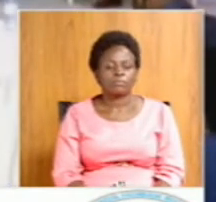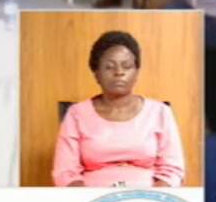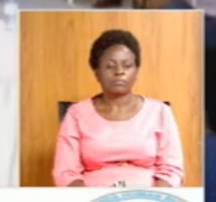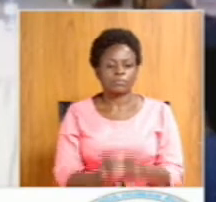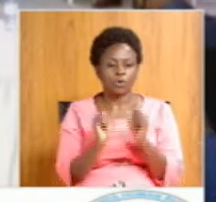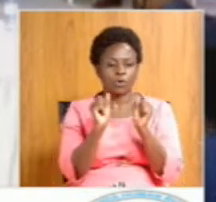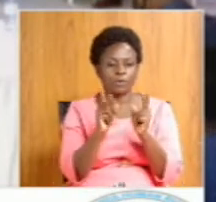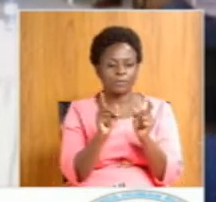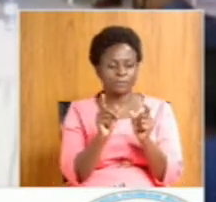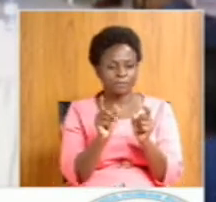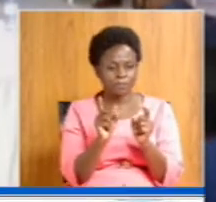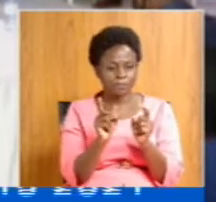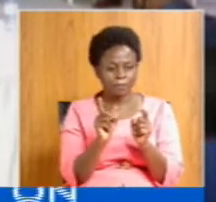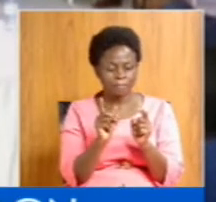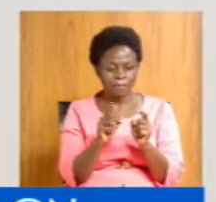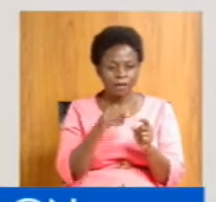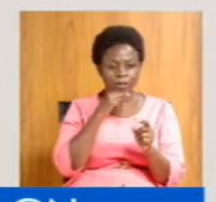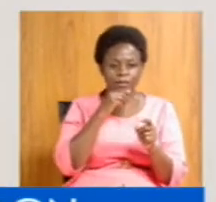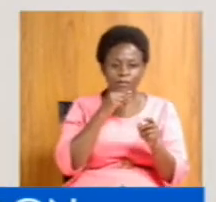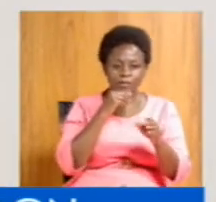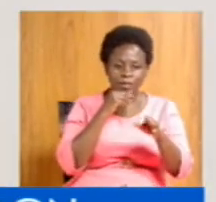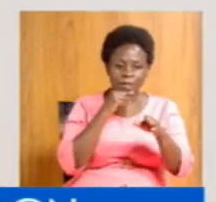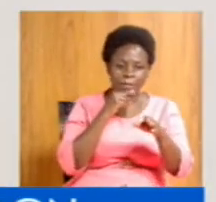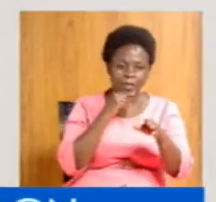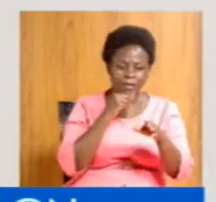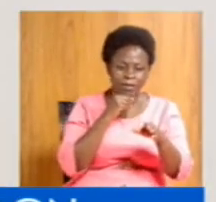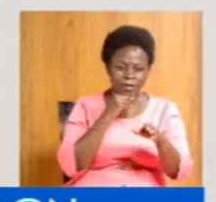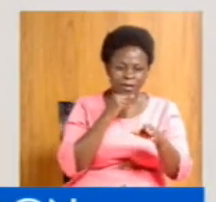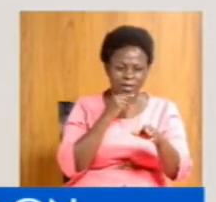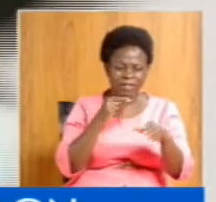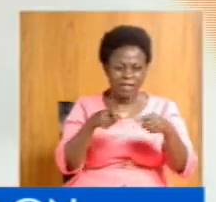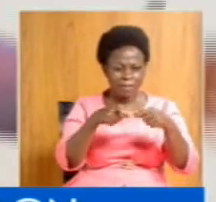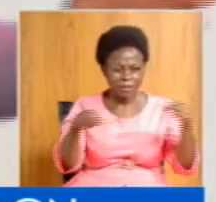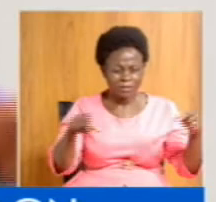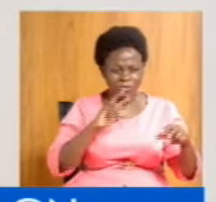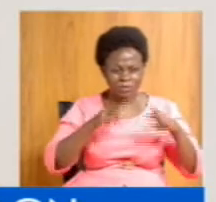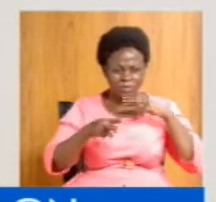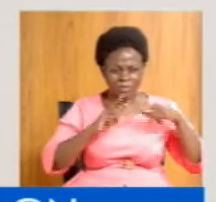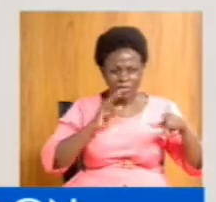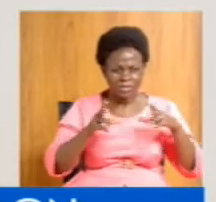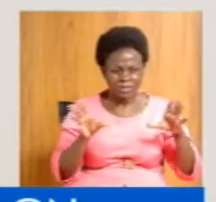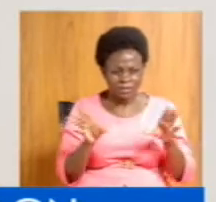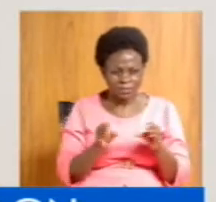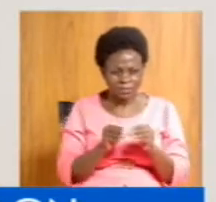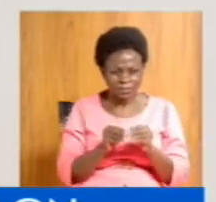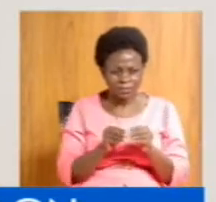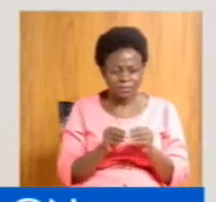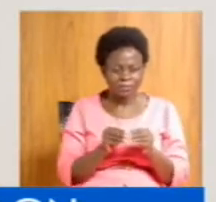okay there's a gentleman here and then the panelists will respond we conclude with Mr.